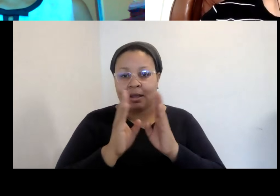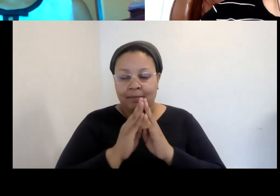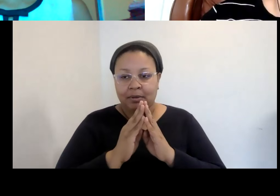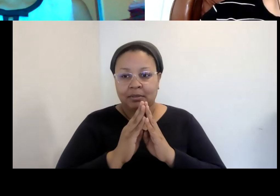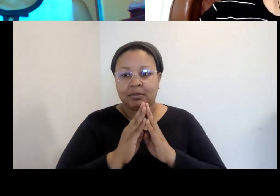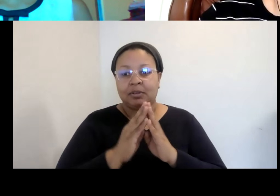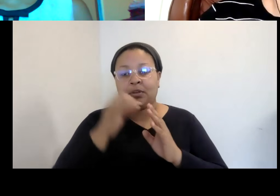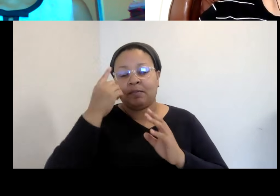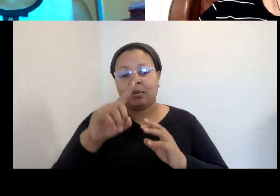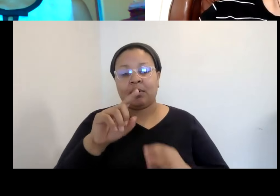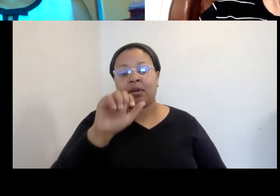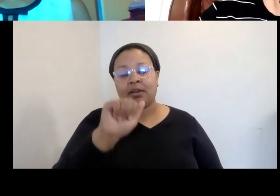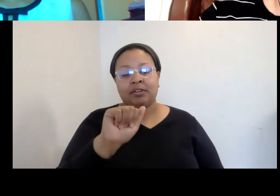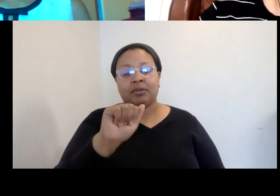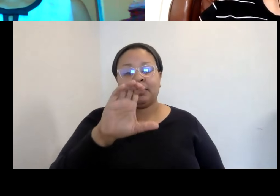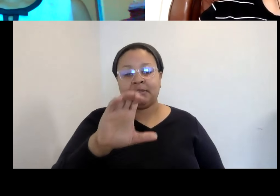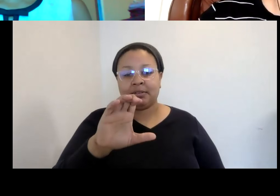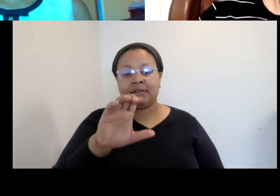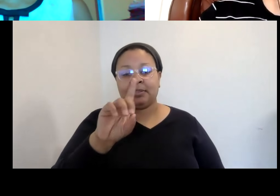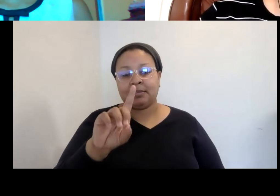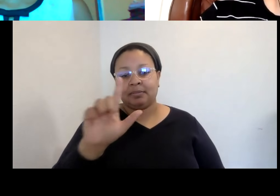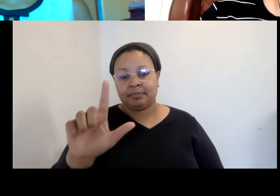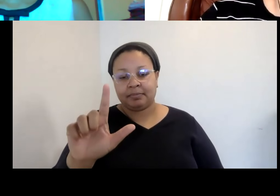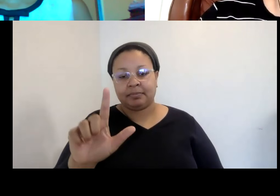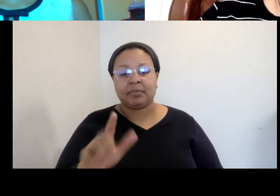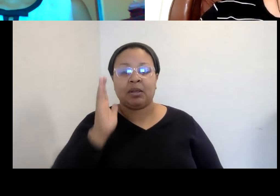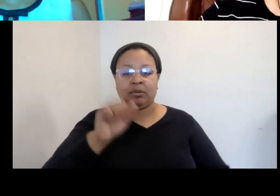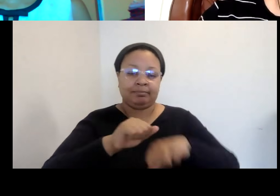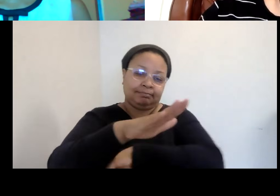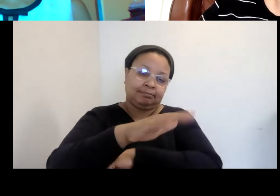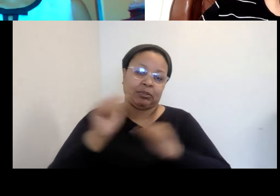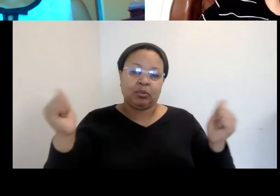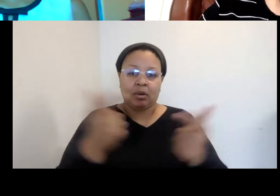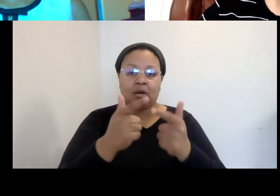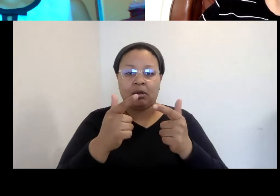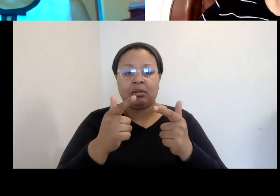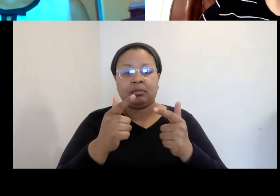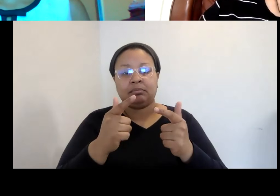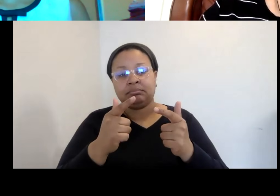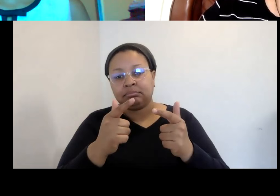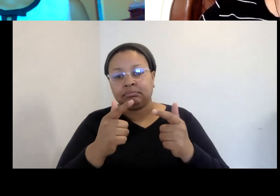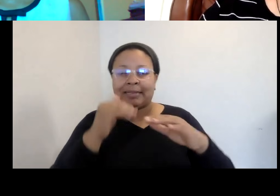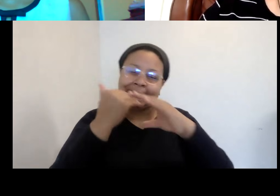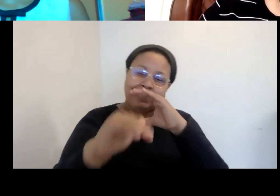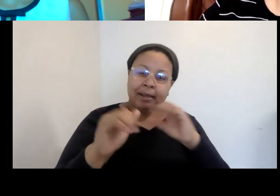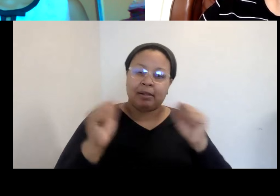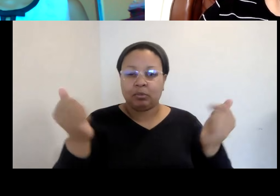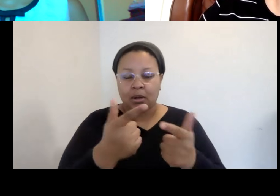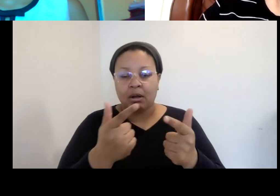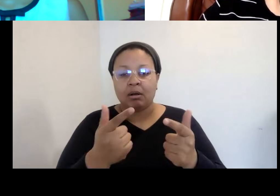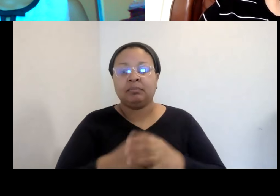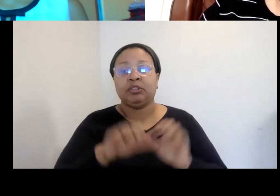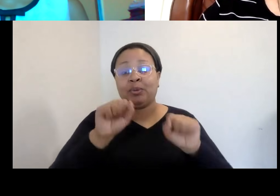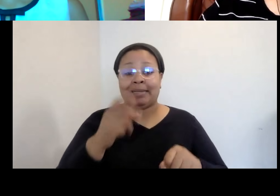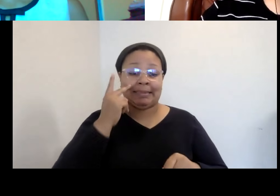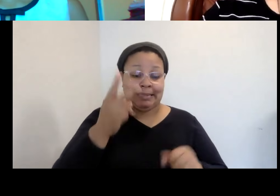for Disability Law, and an email will go out to all attendees about it. So you can not only go through this one, but see